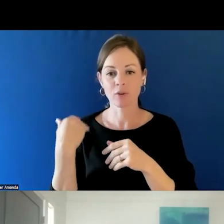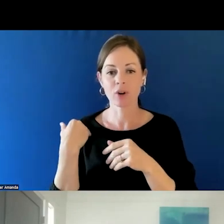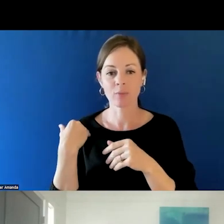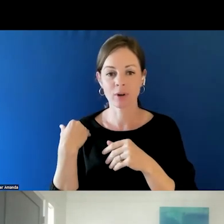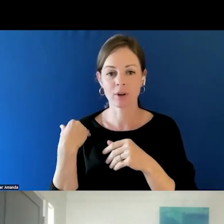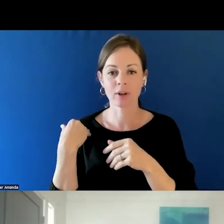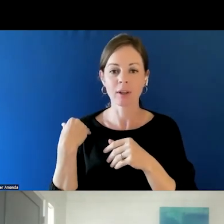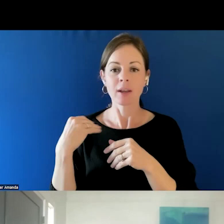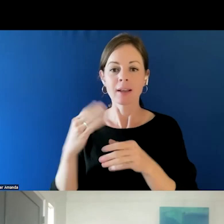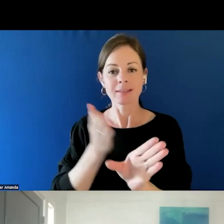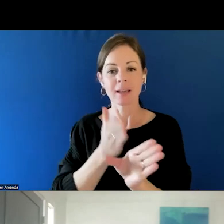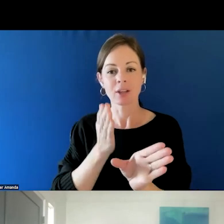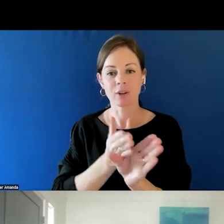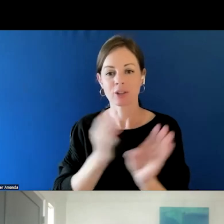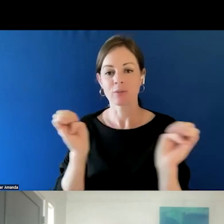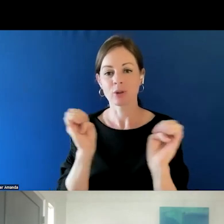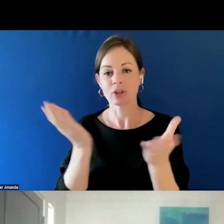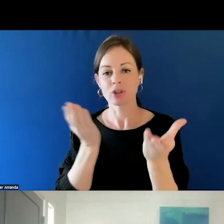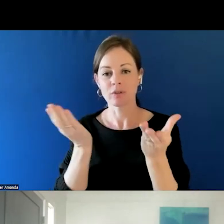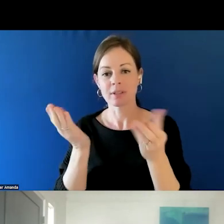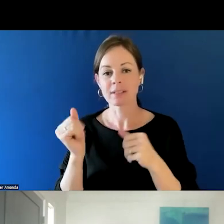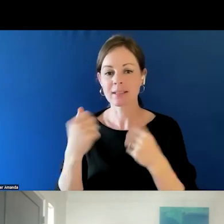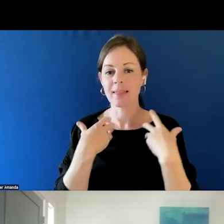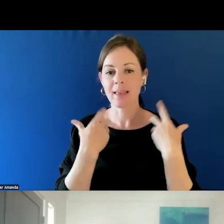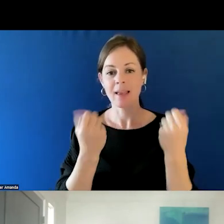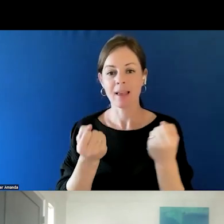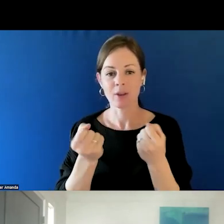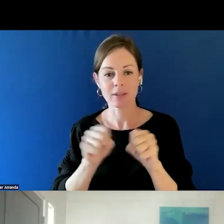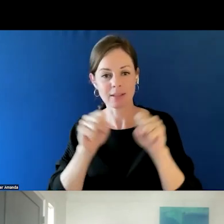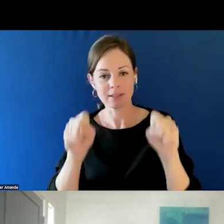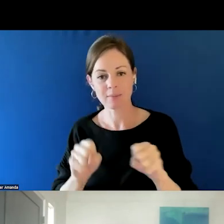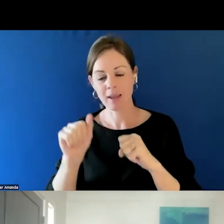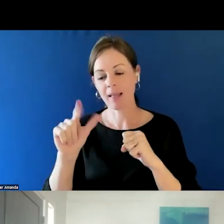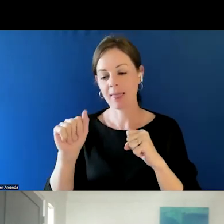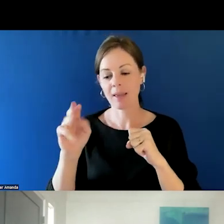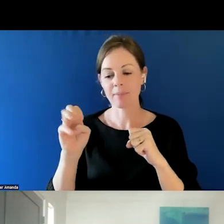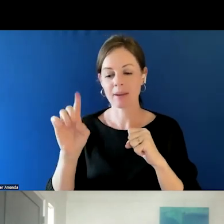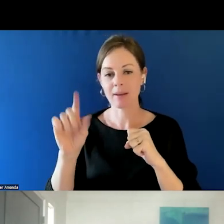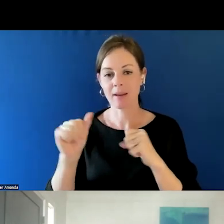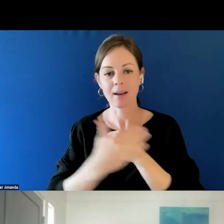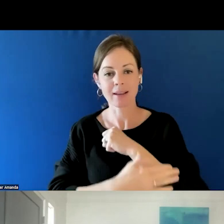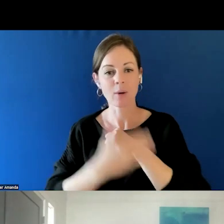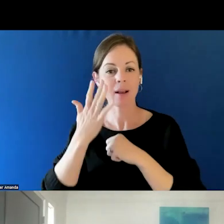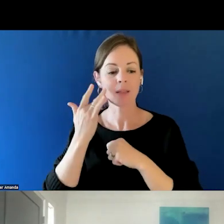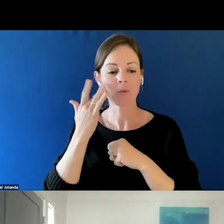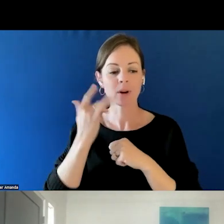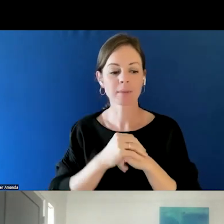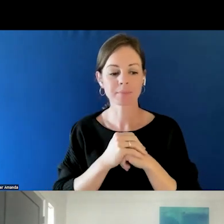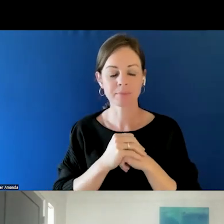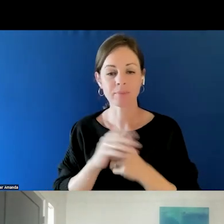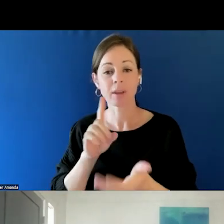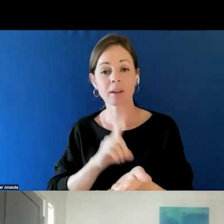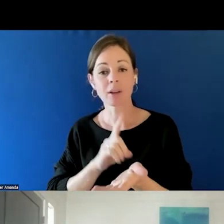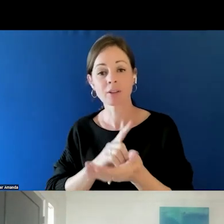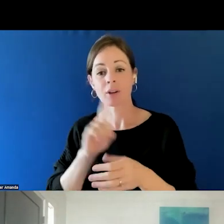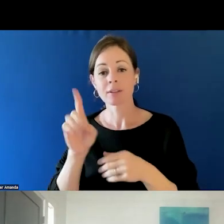psychiatric emergency services at Alameda Health System in Alameda County, California. Dr. Zeller, you've been long